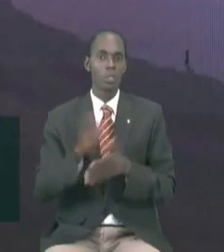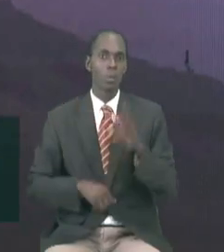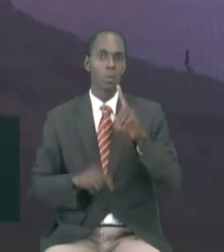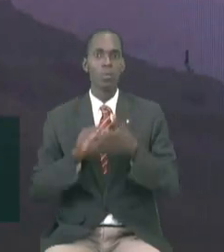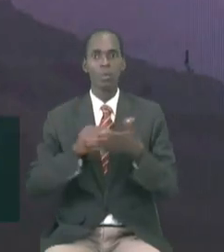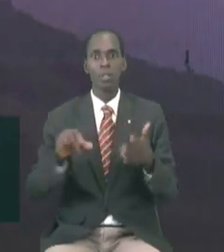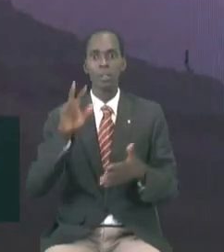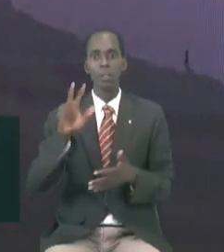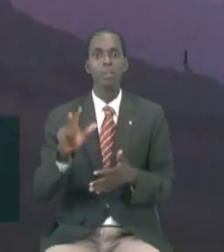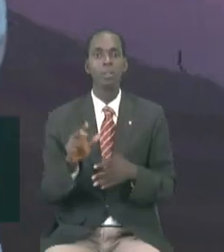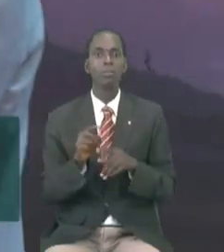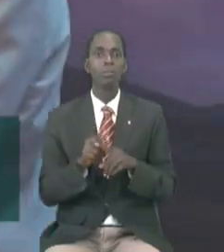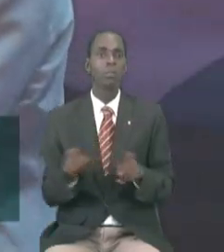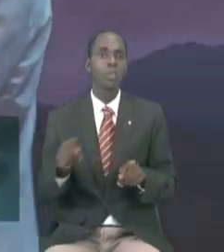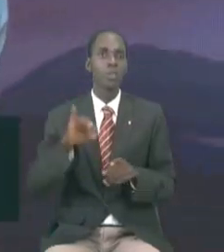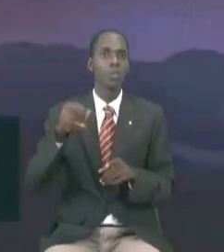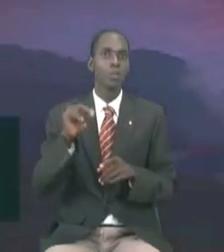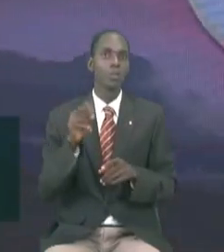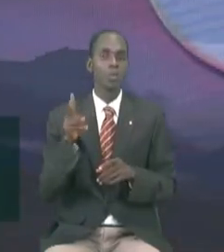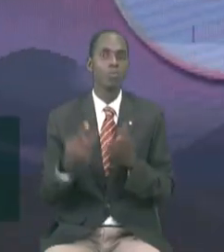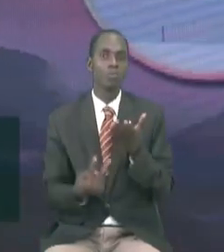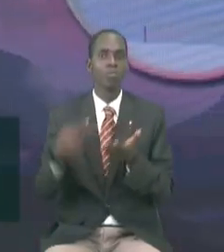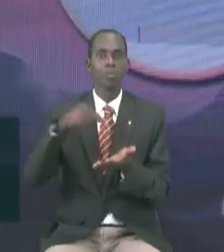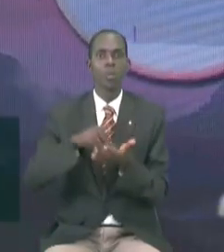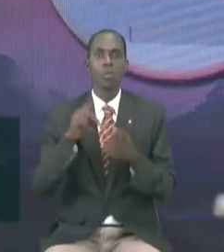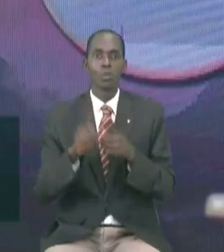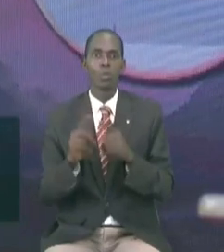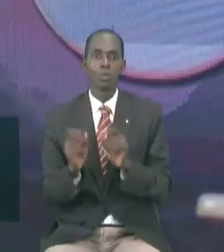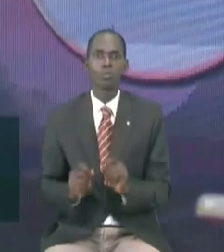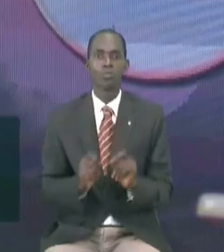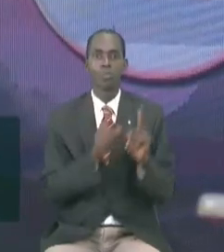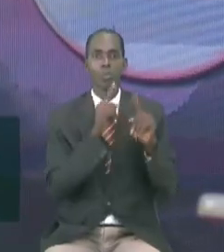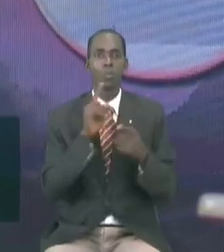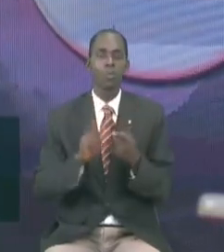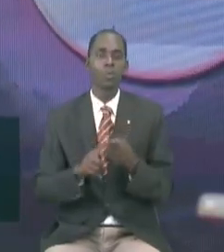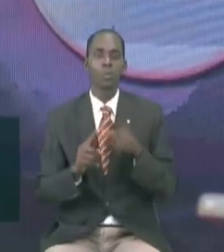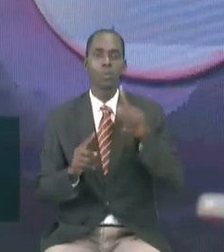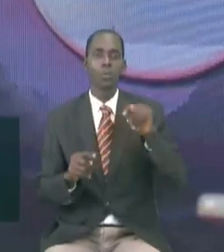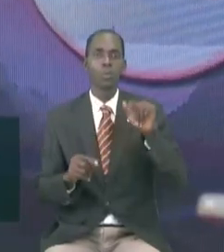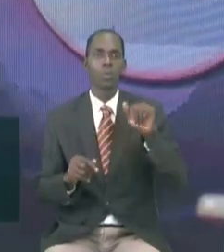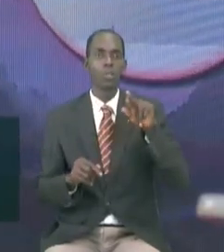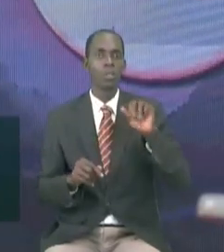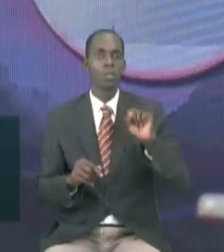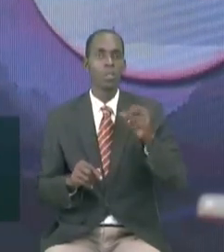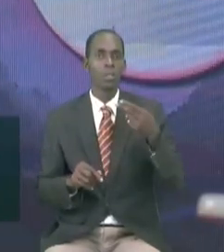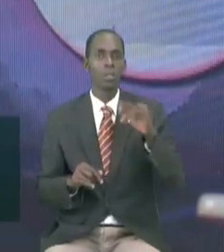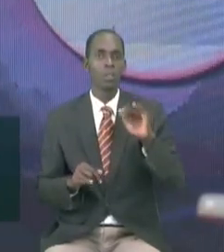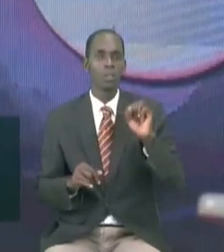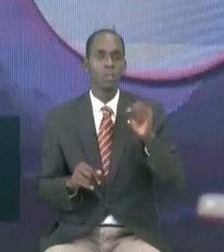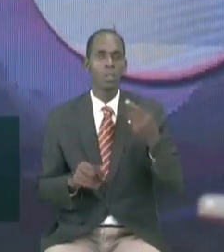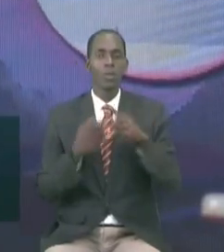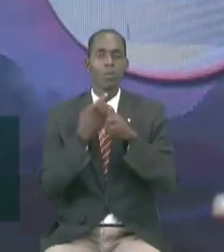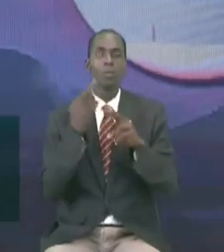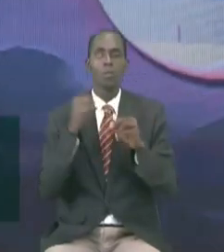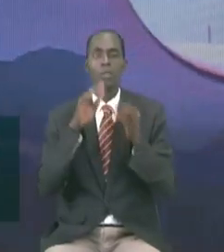the presence of the Lord, and he went down to Joppa. And he found a ship going to